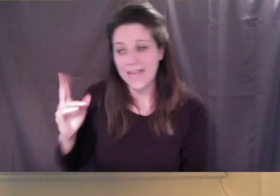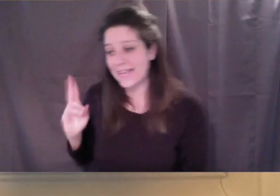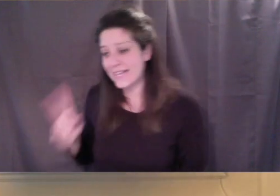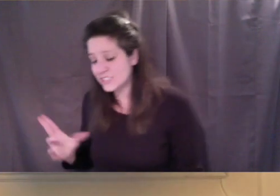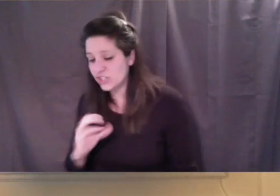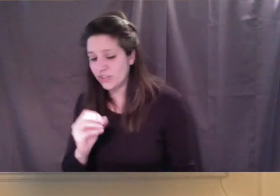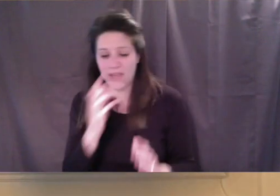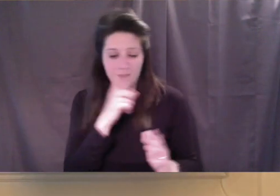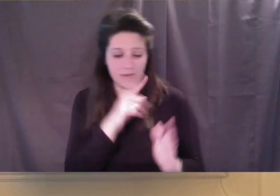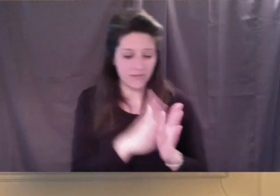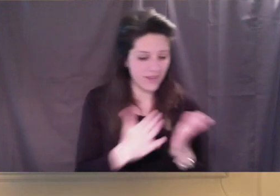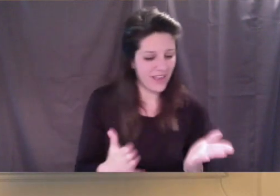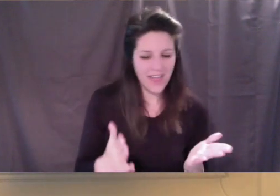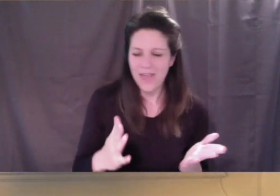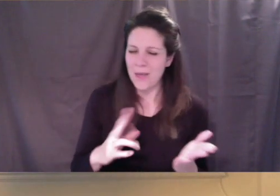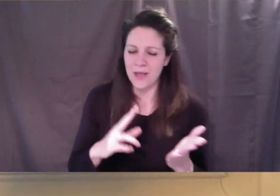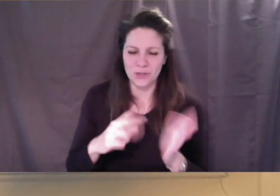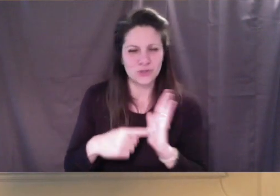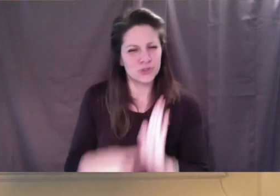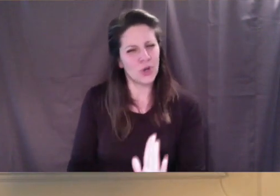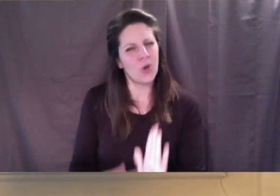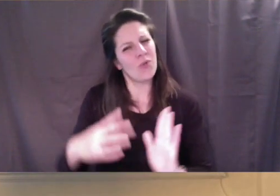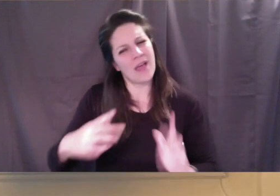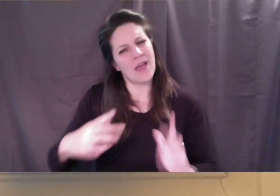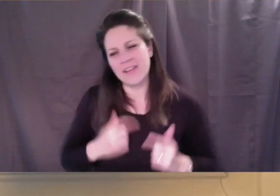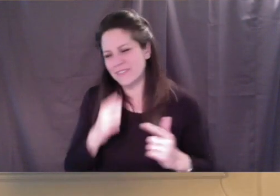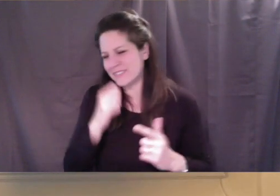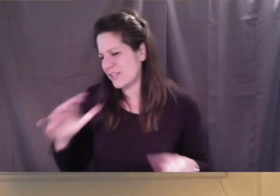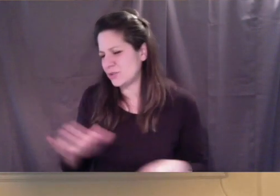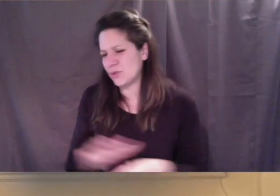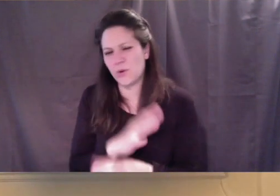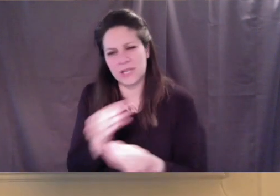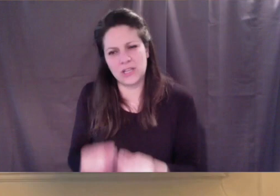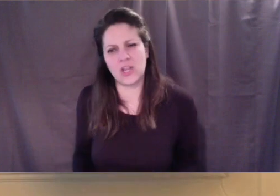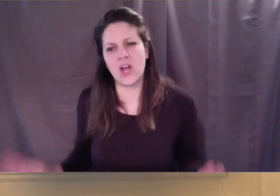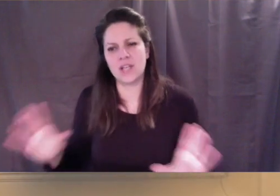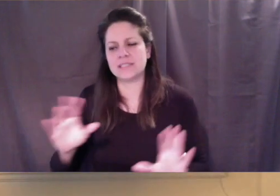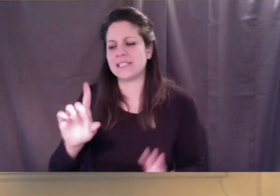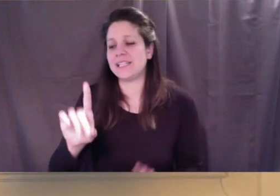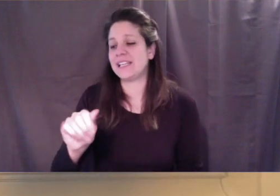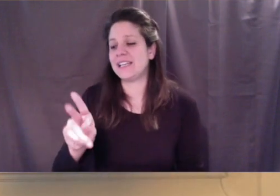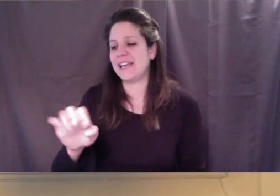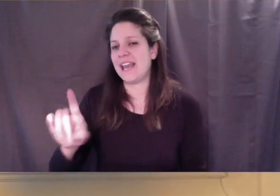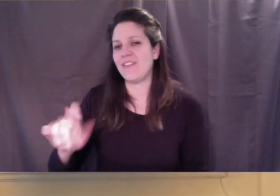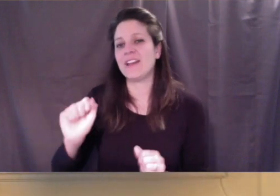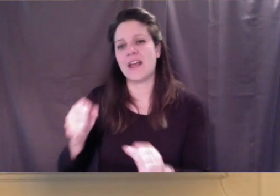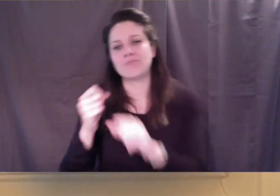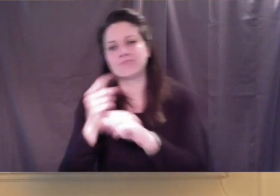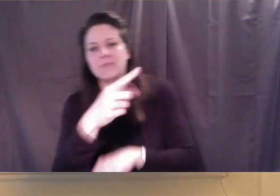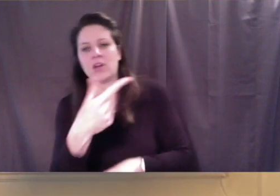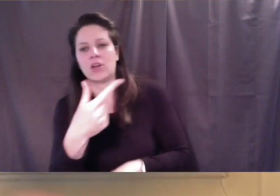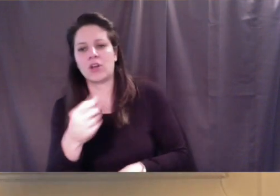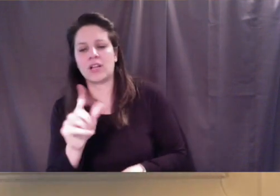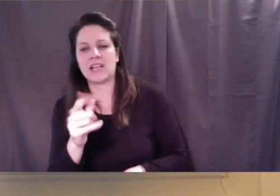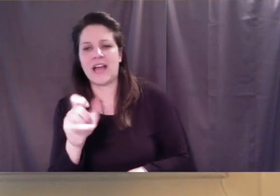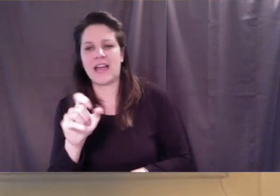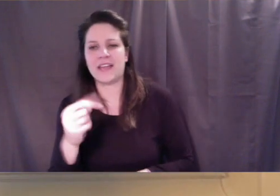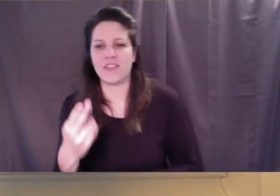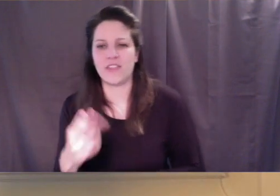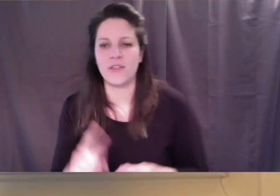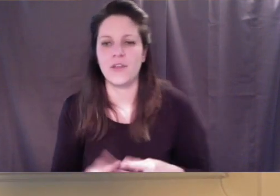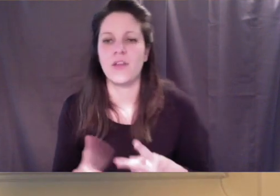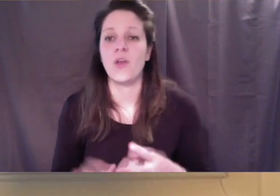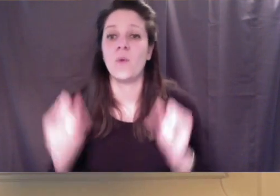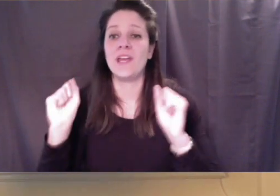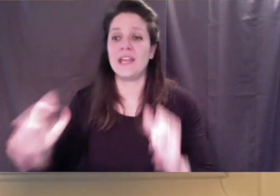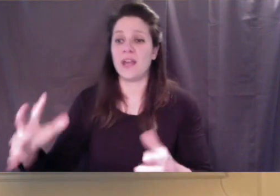and fable have both proven that nothing is ever entirely lost. David can take Goliath. A beach in Normandy can turn the tide of